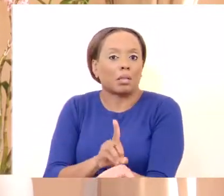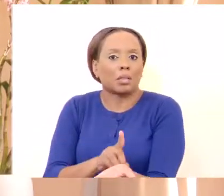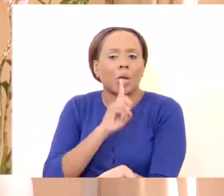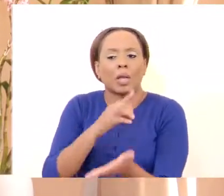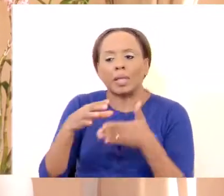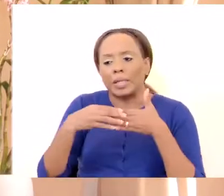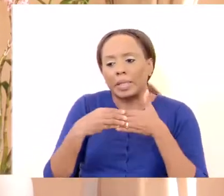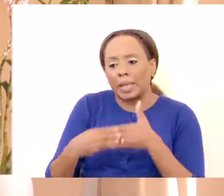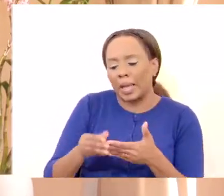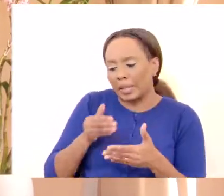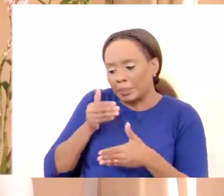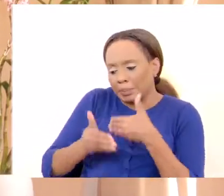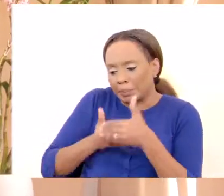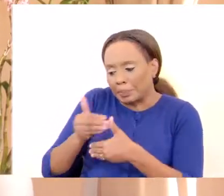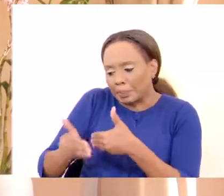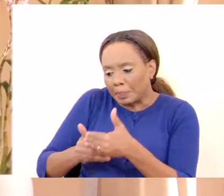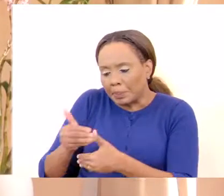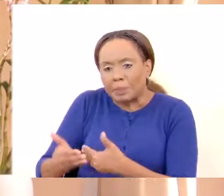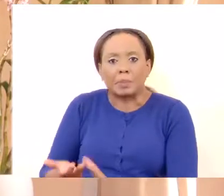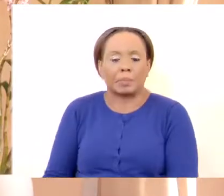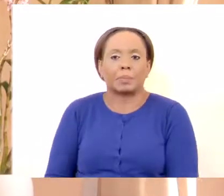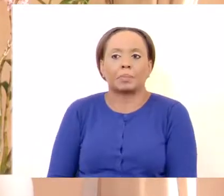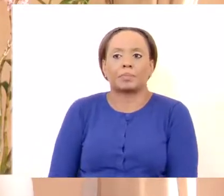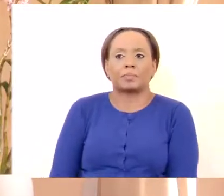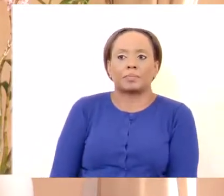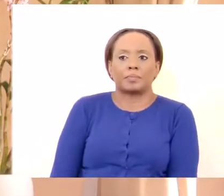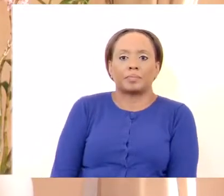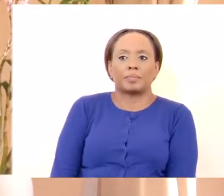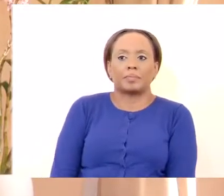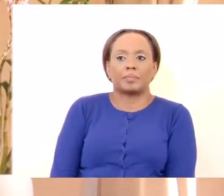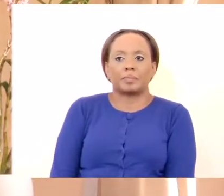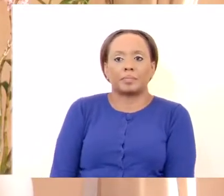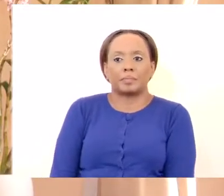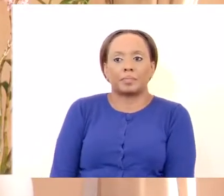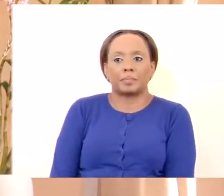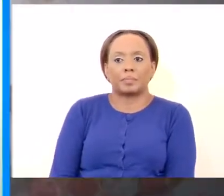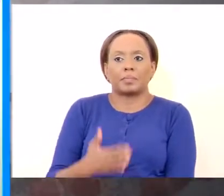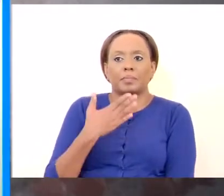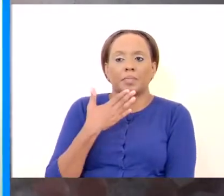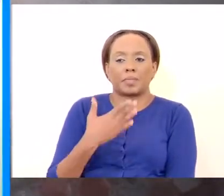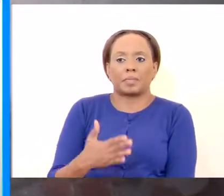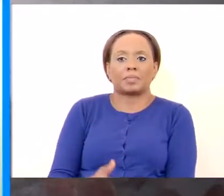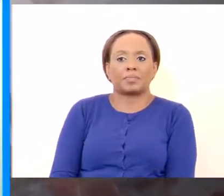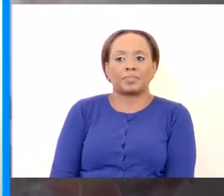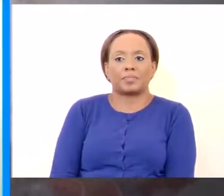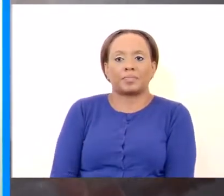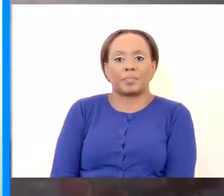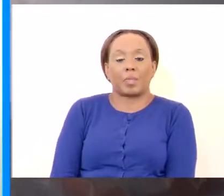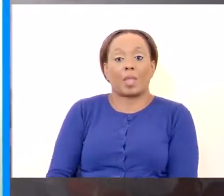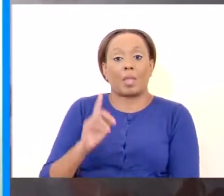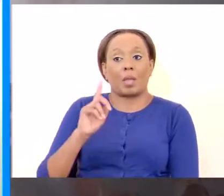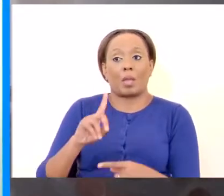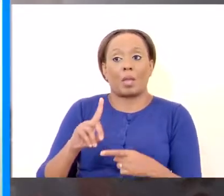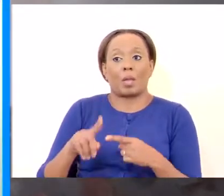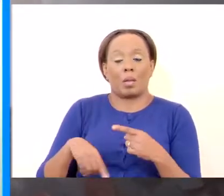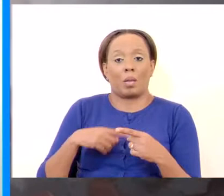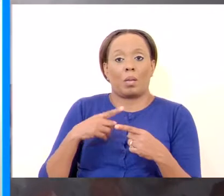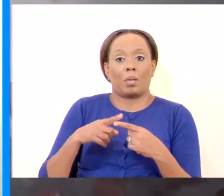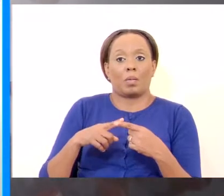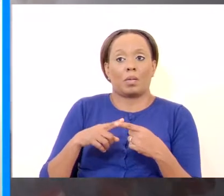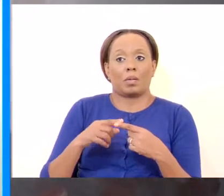guide the process from a public health perspective. I thank you. And I guess once they're recovered, they will